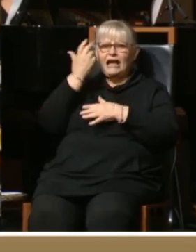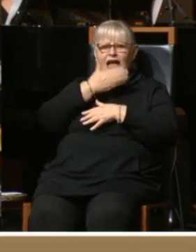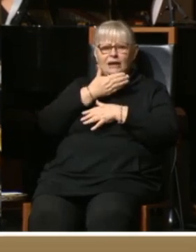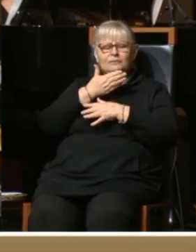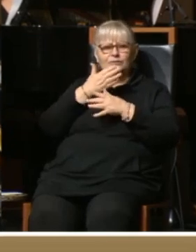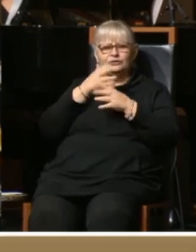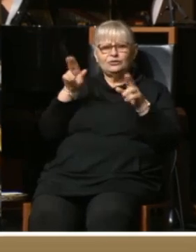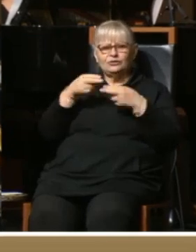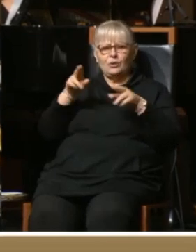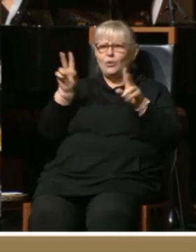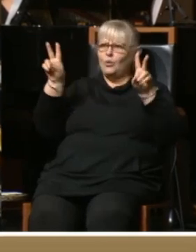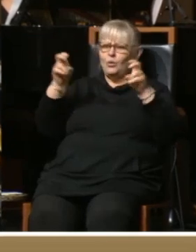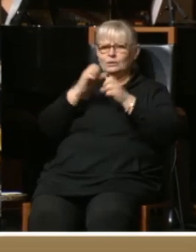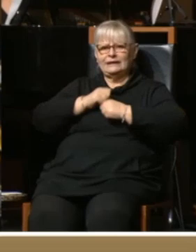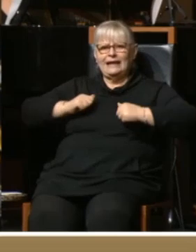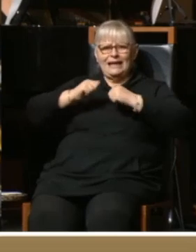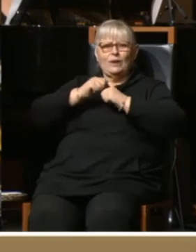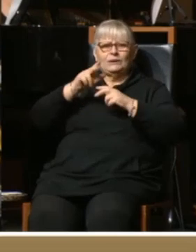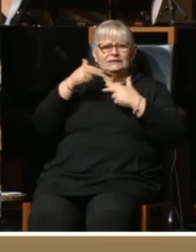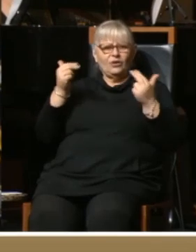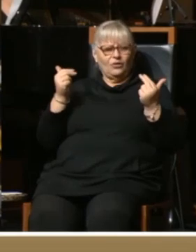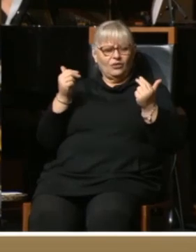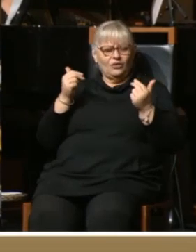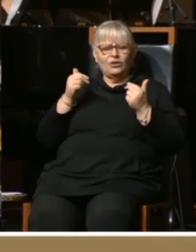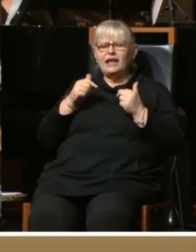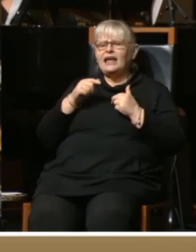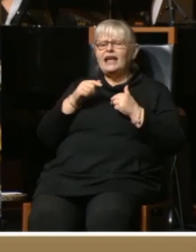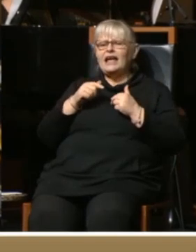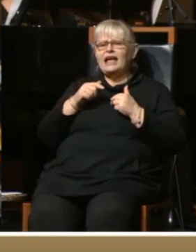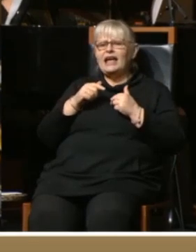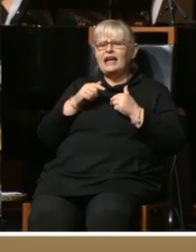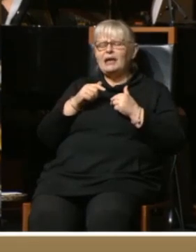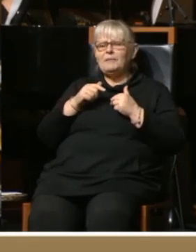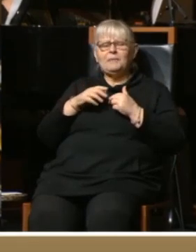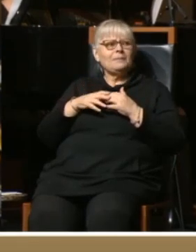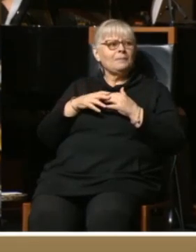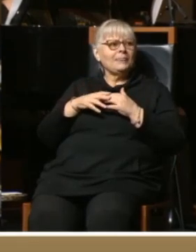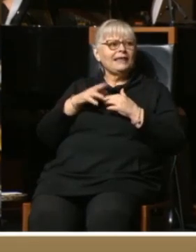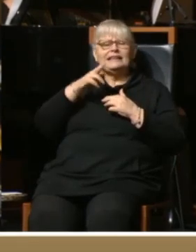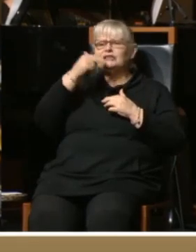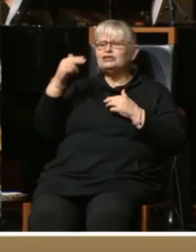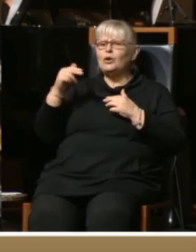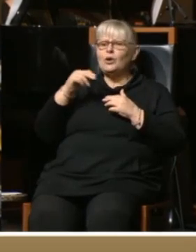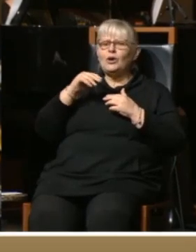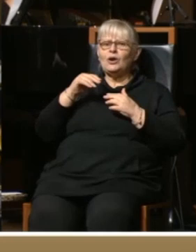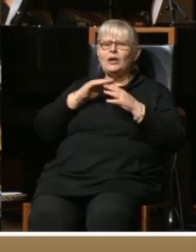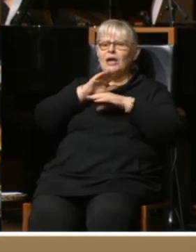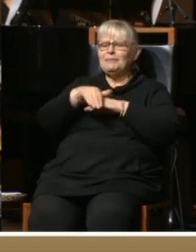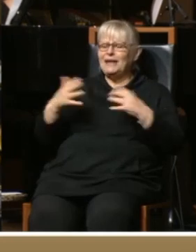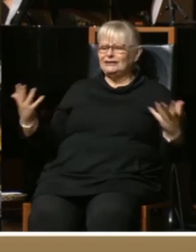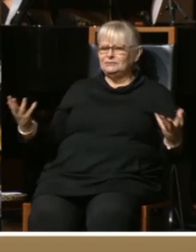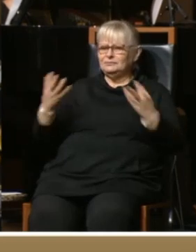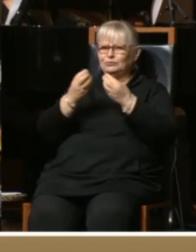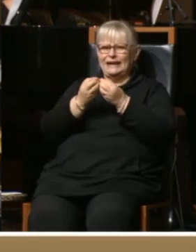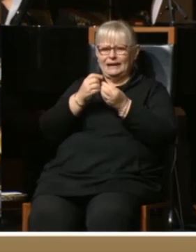Cheatham, and that means it's a song about bringing people together.